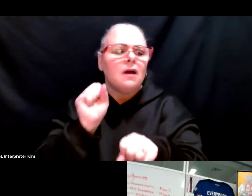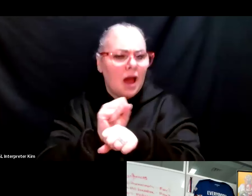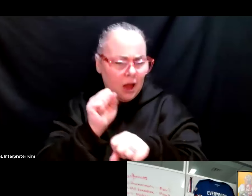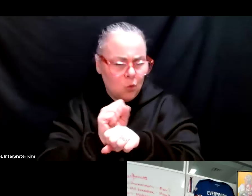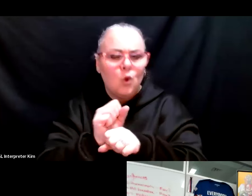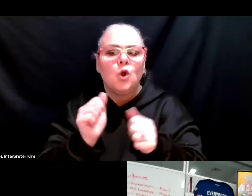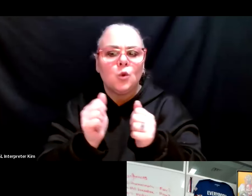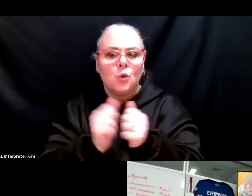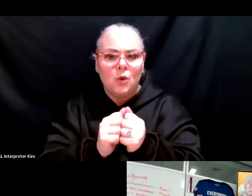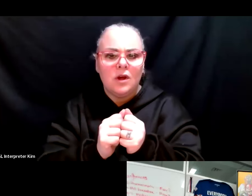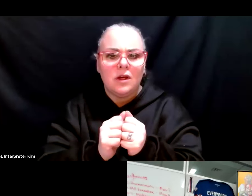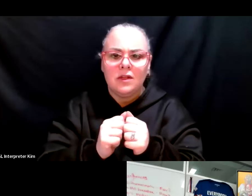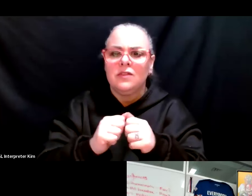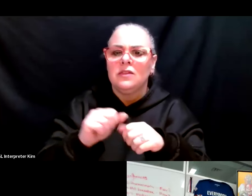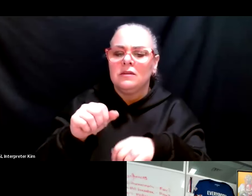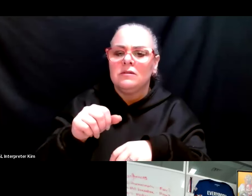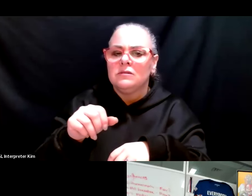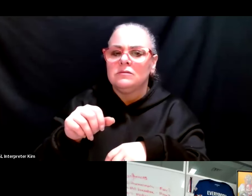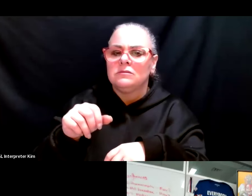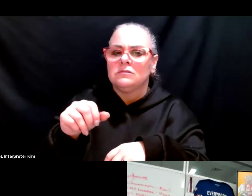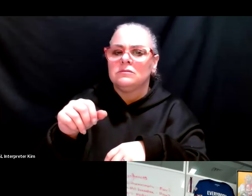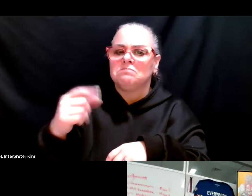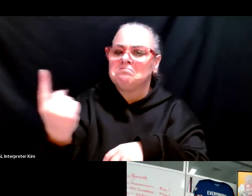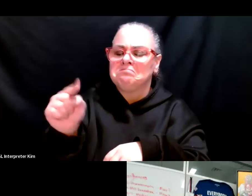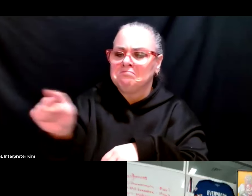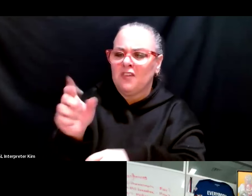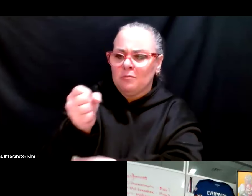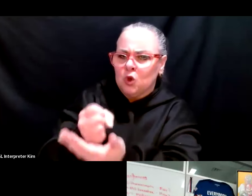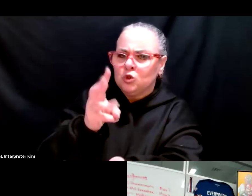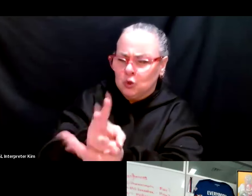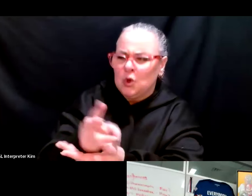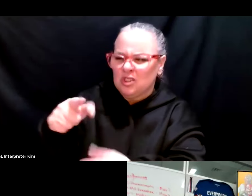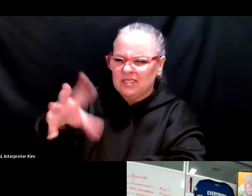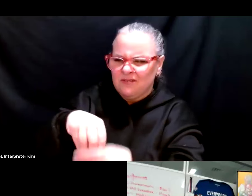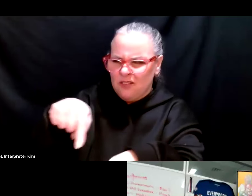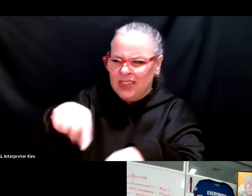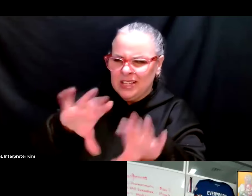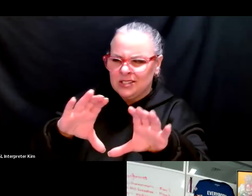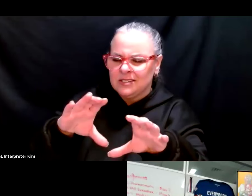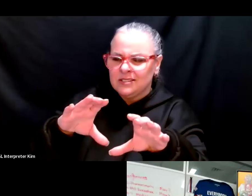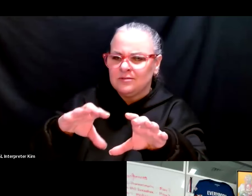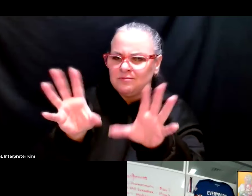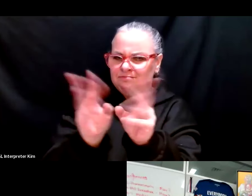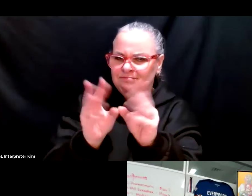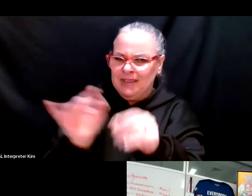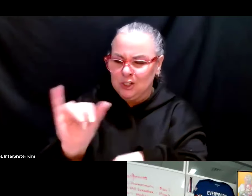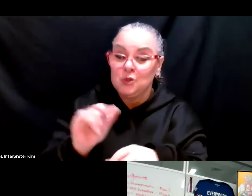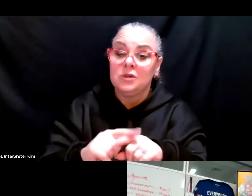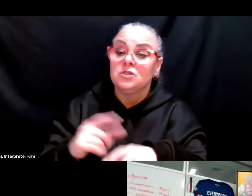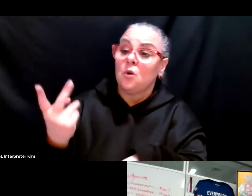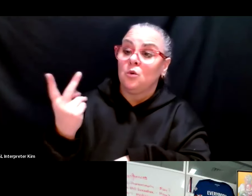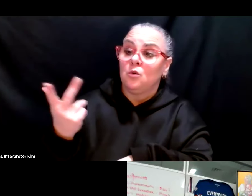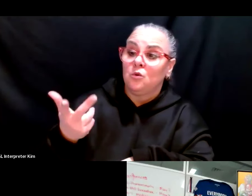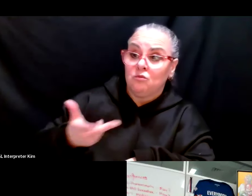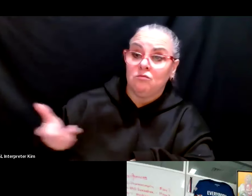with Jenna Parafinsic from the Social Work Department, who is also on this call. So together, the school psychologists and the